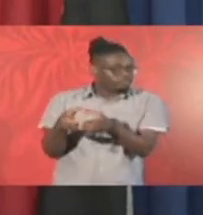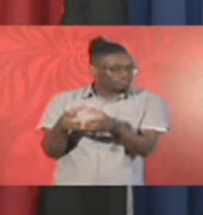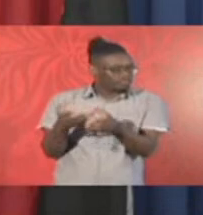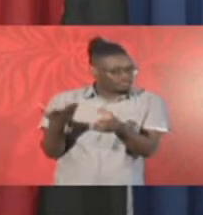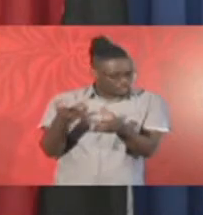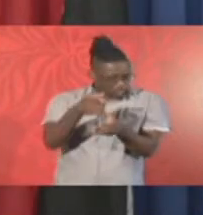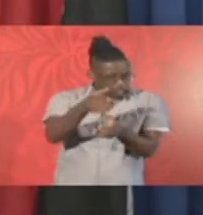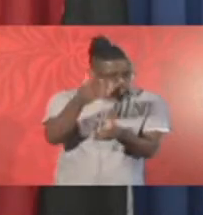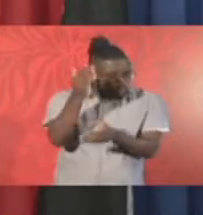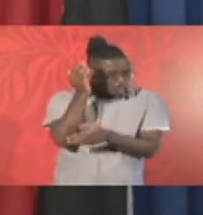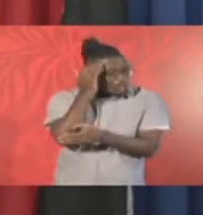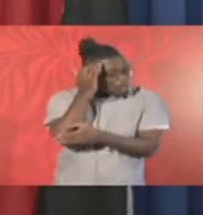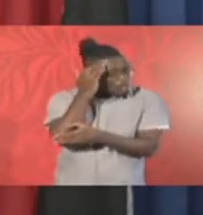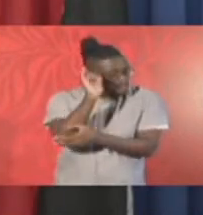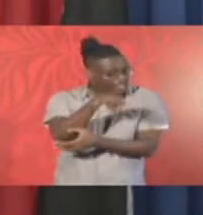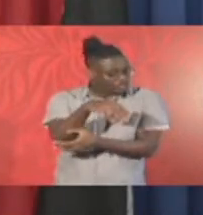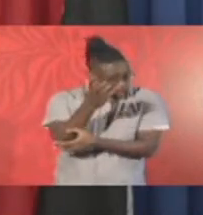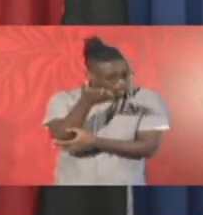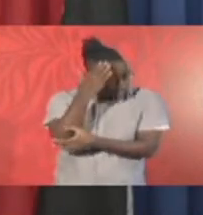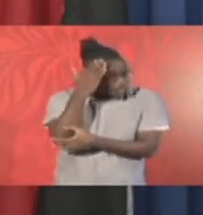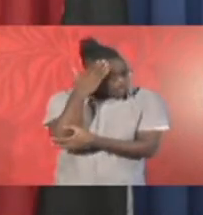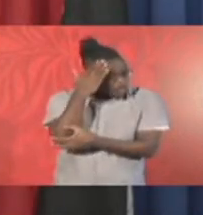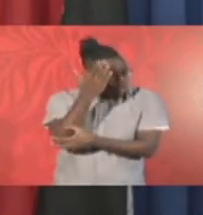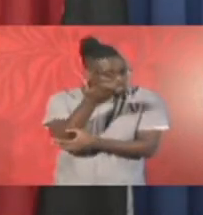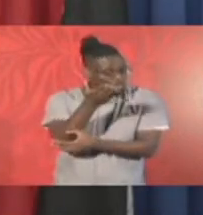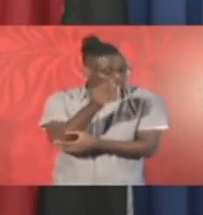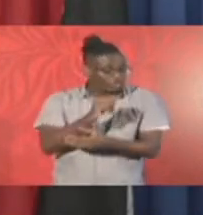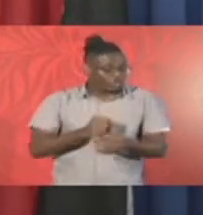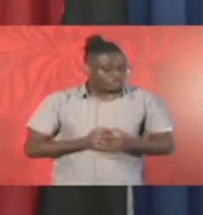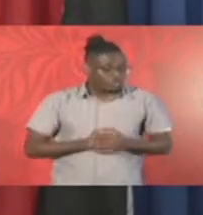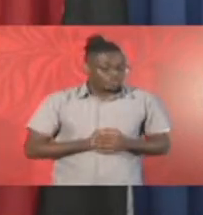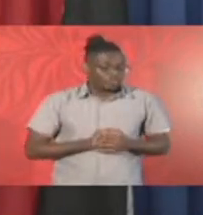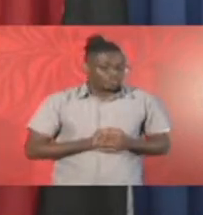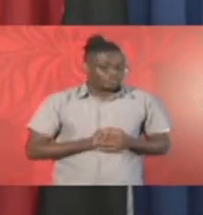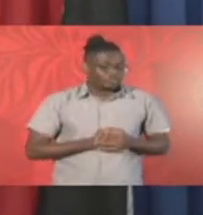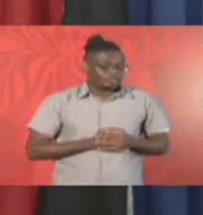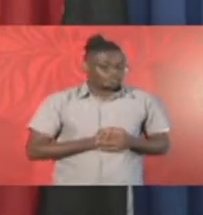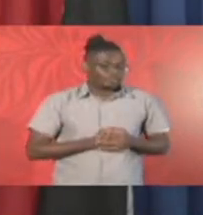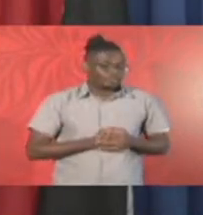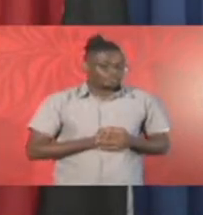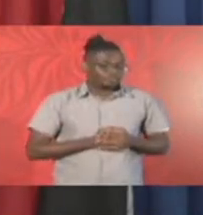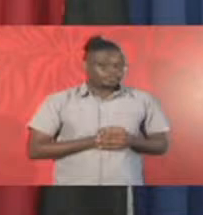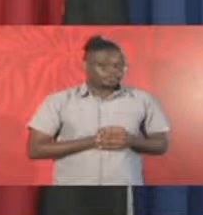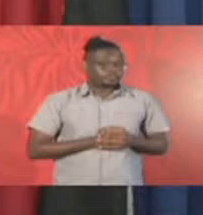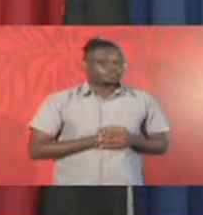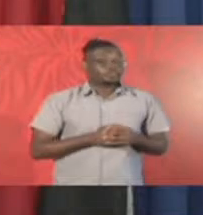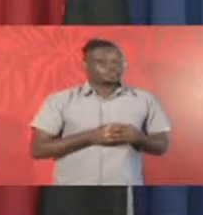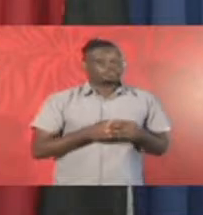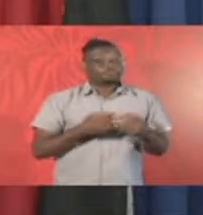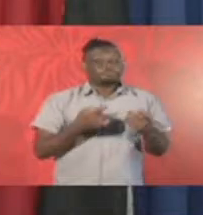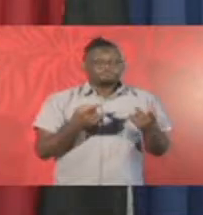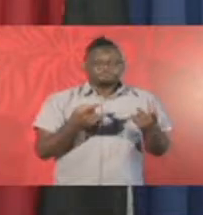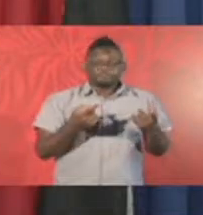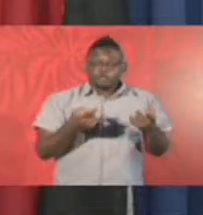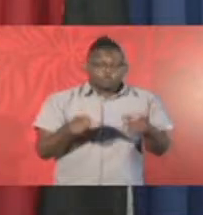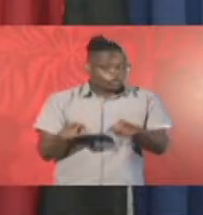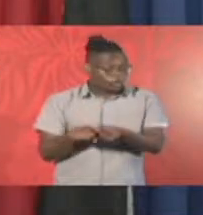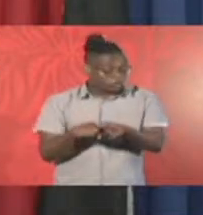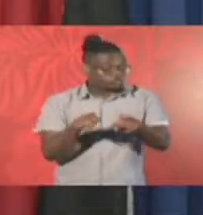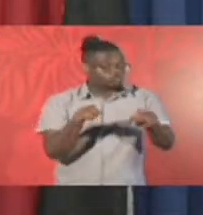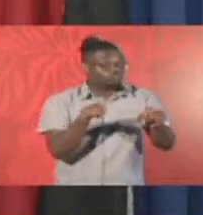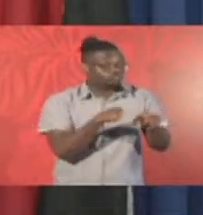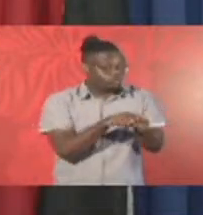And that is what our position is as of today. We are also exposed to the possibility of